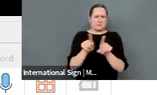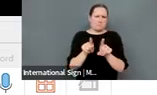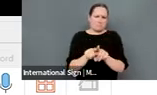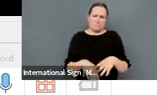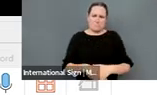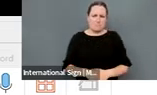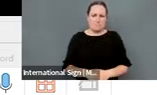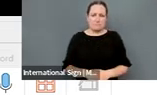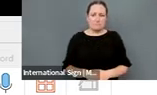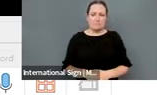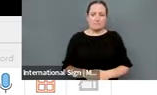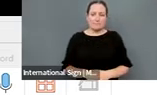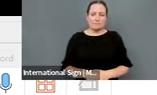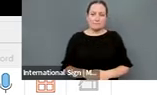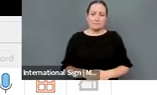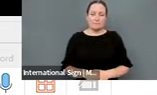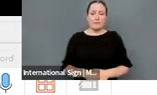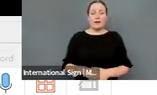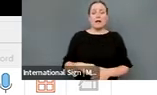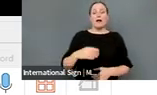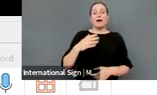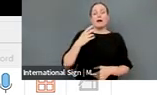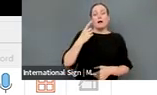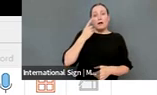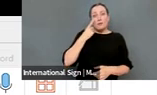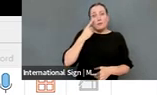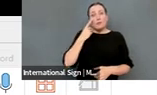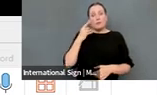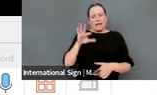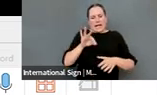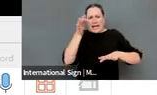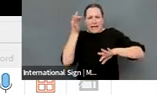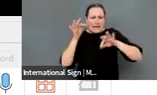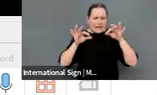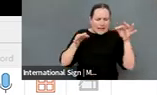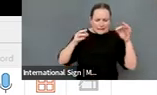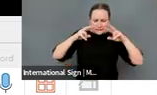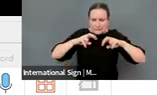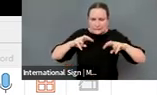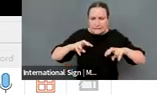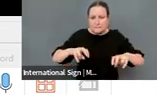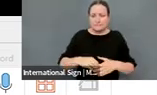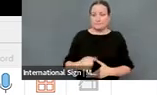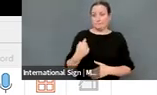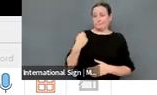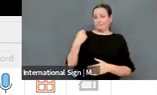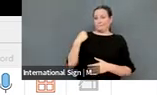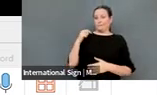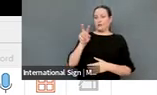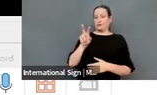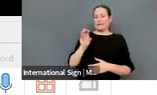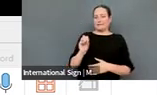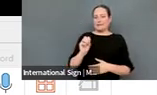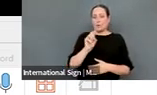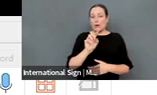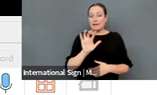look at a much more detailed analysis, we held the National Disability Survey in 2015, and